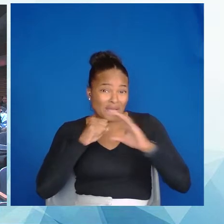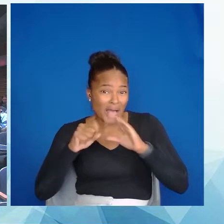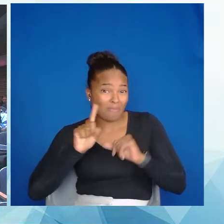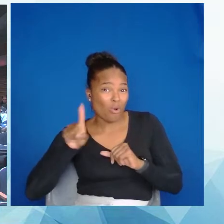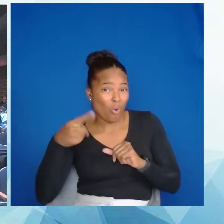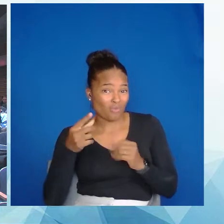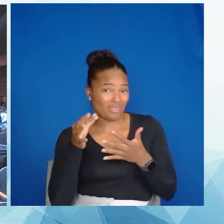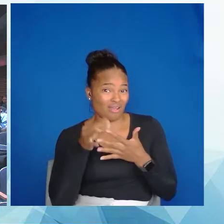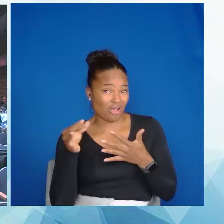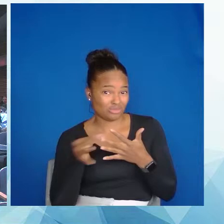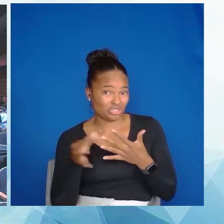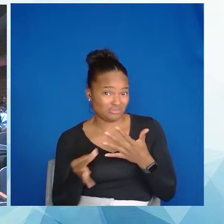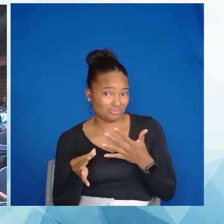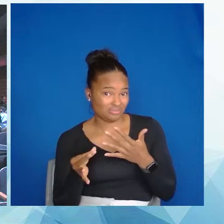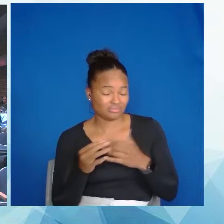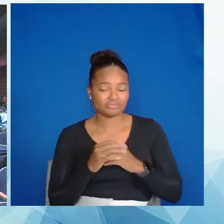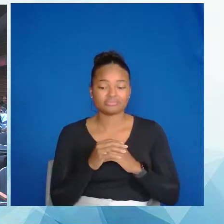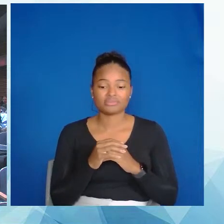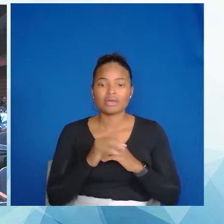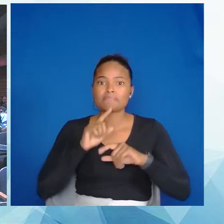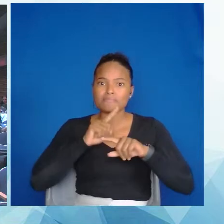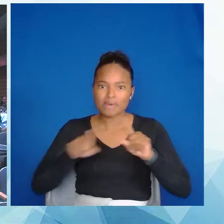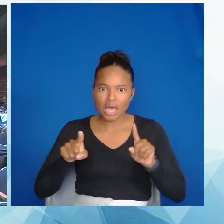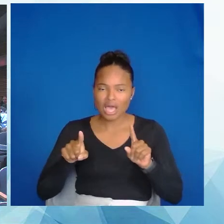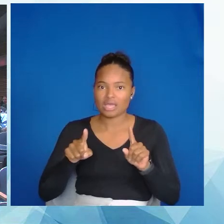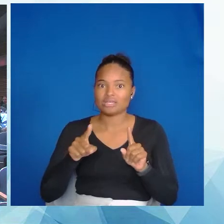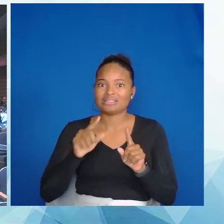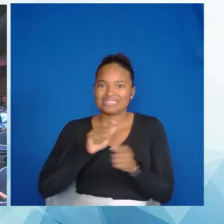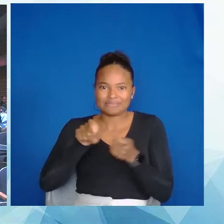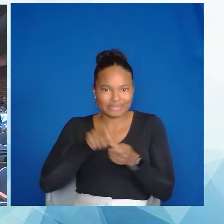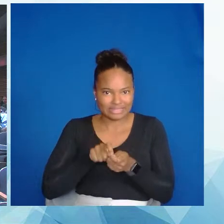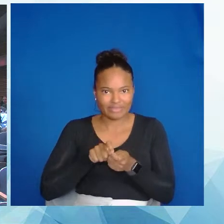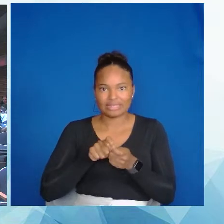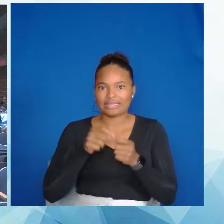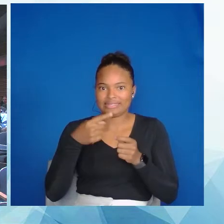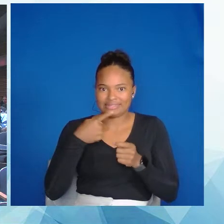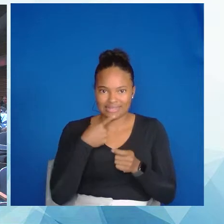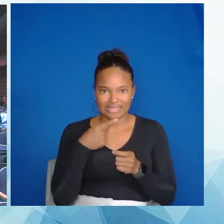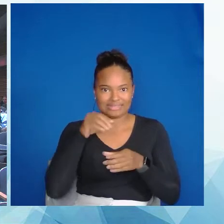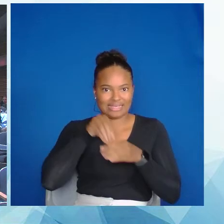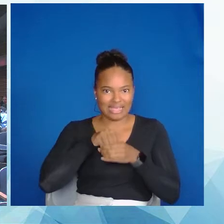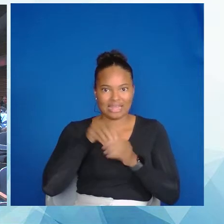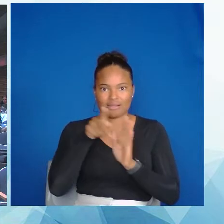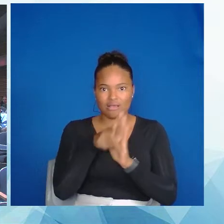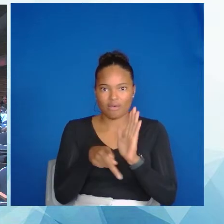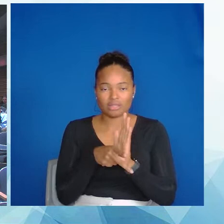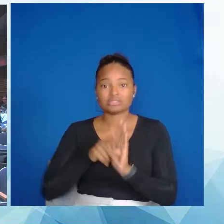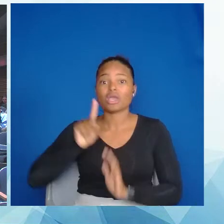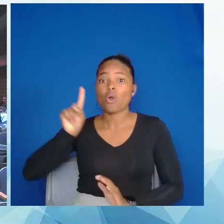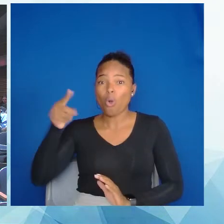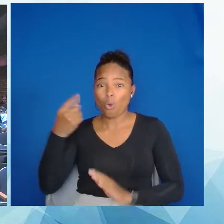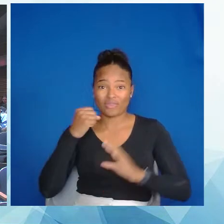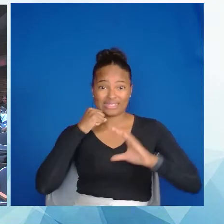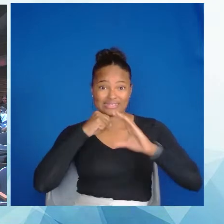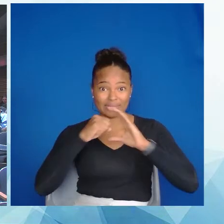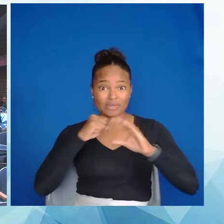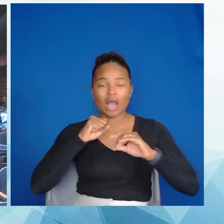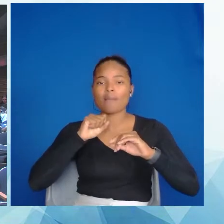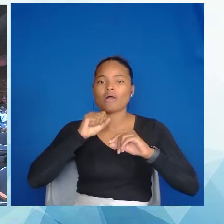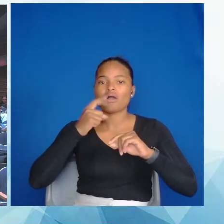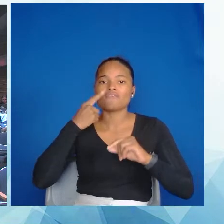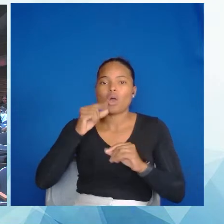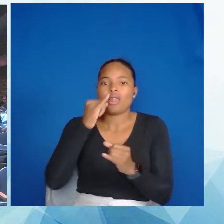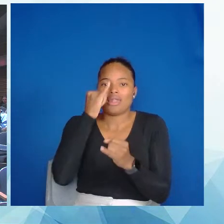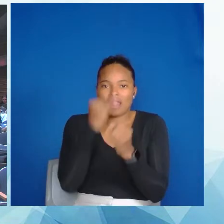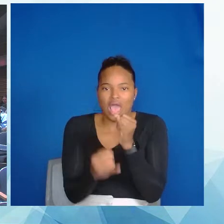be an option, but it does specifically state in the policy that it's only supposed to be used as a last resort in